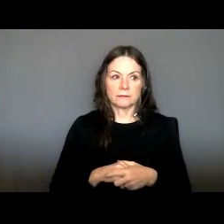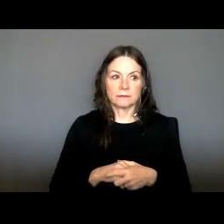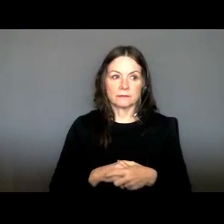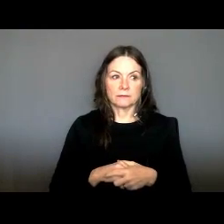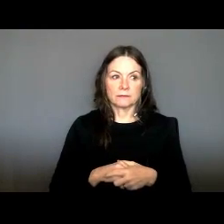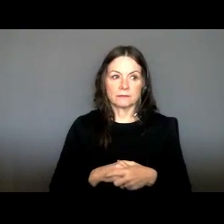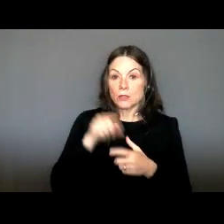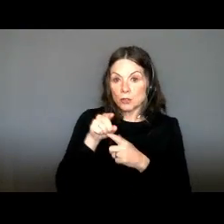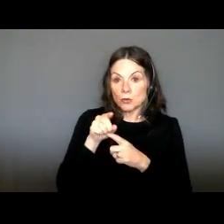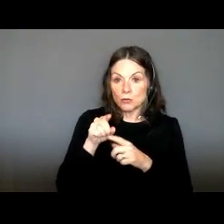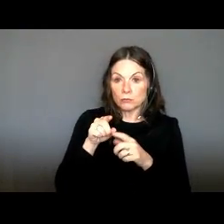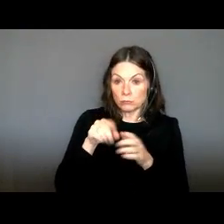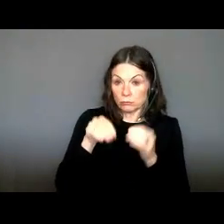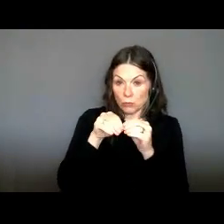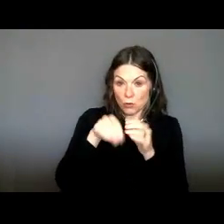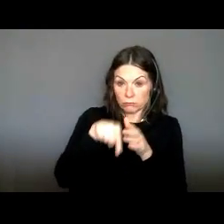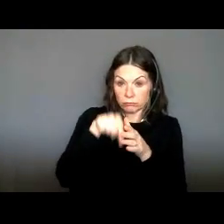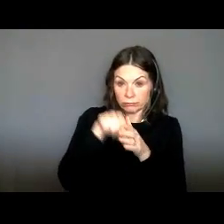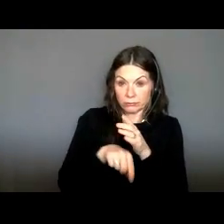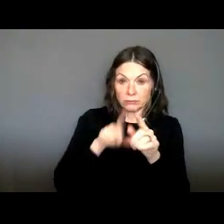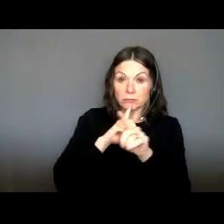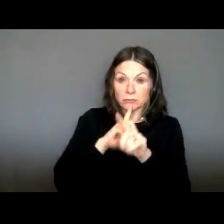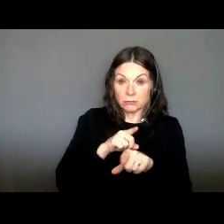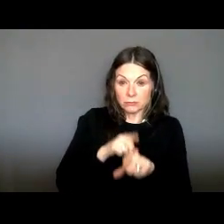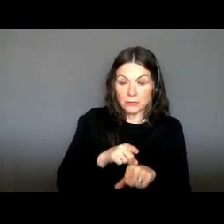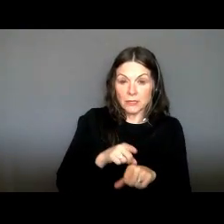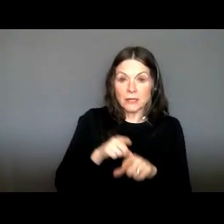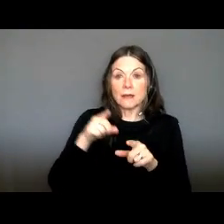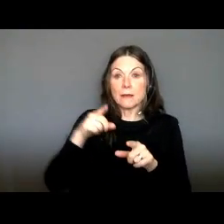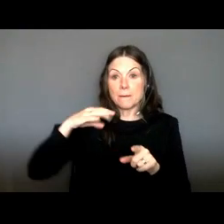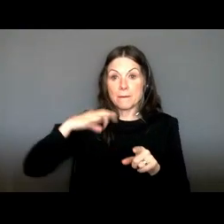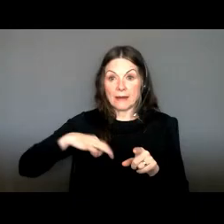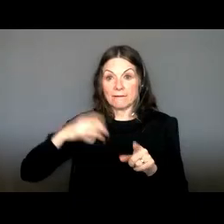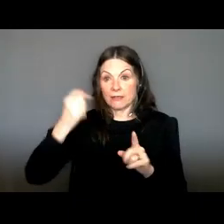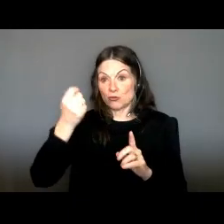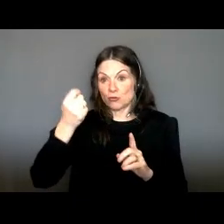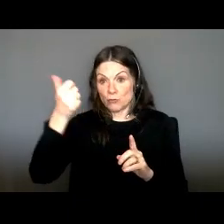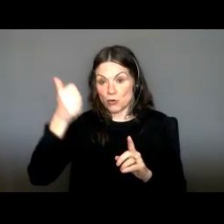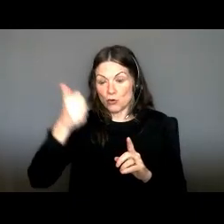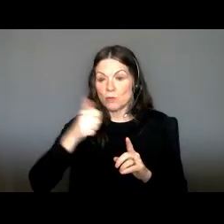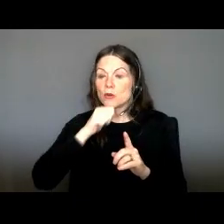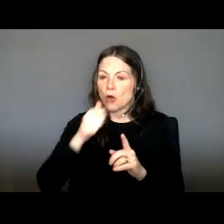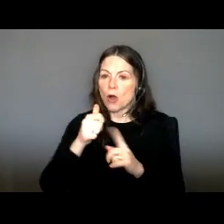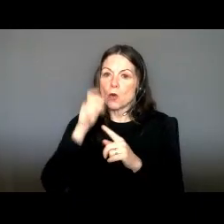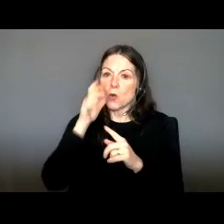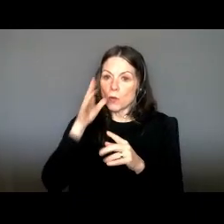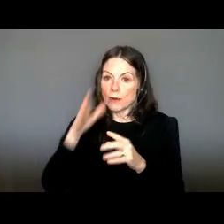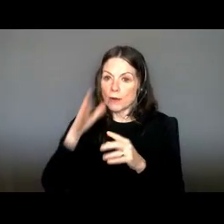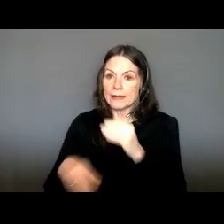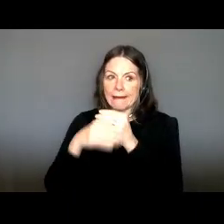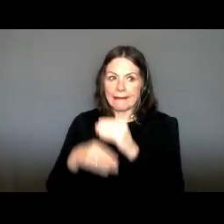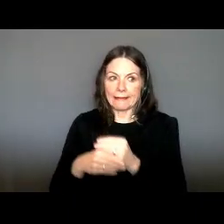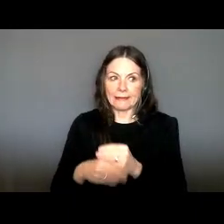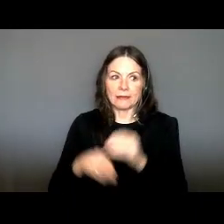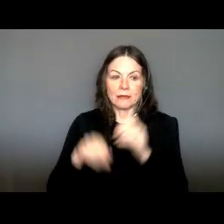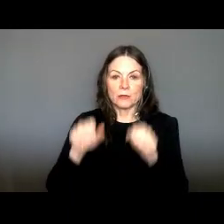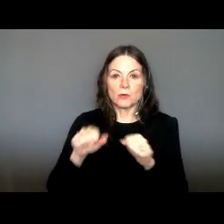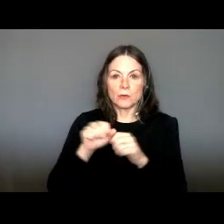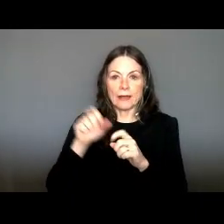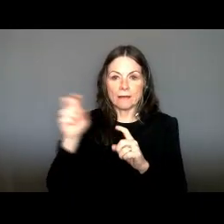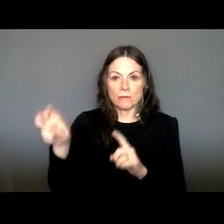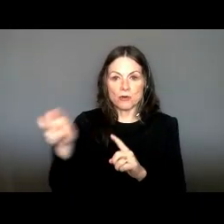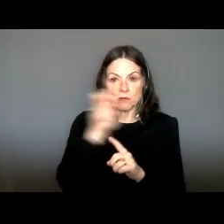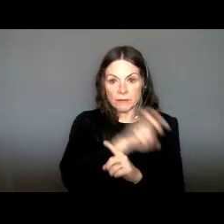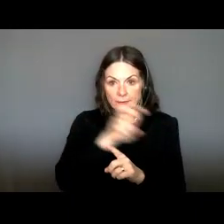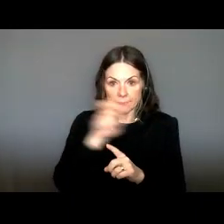more questions, benefits will not be removed from your dashboard, only added. You can move back and forth when you're responding